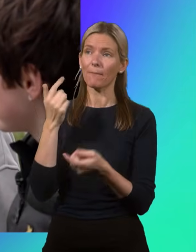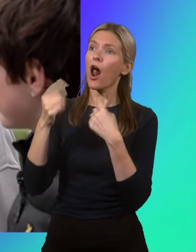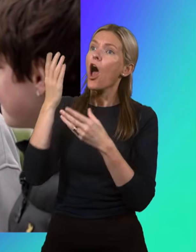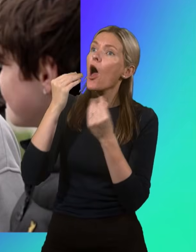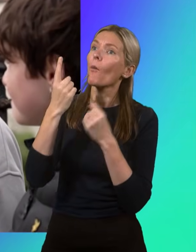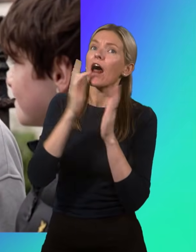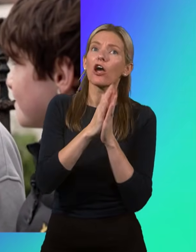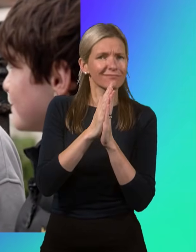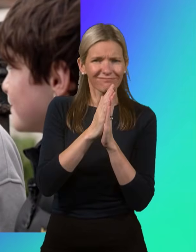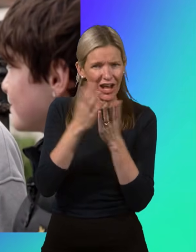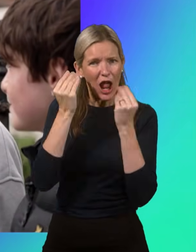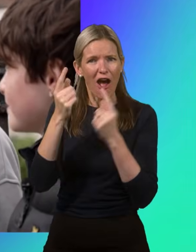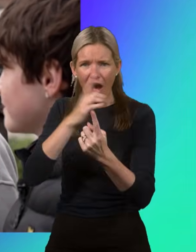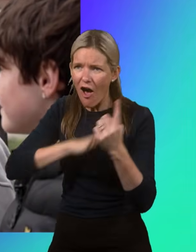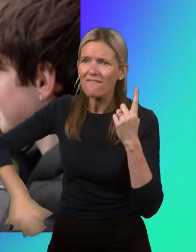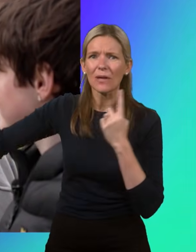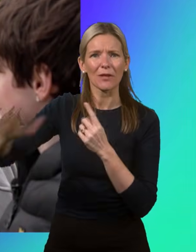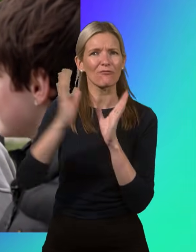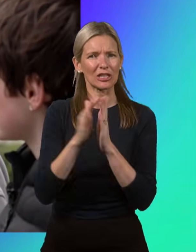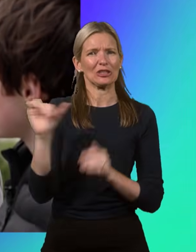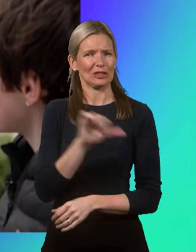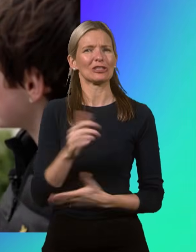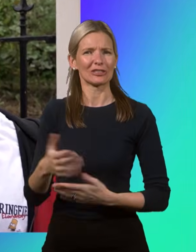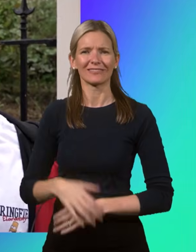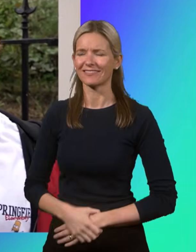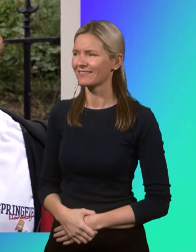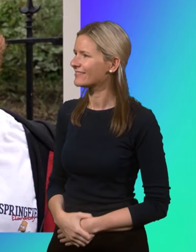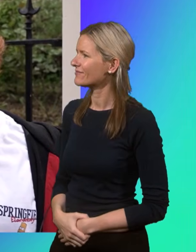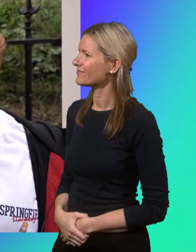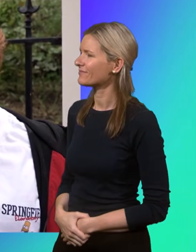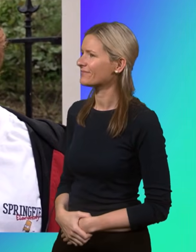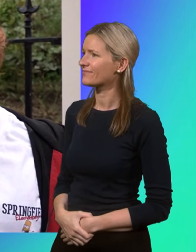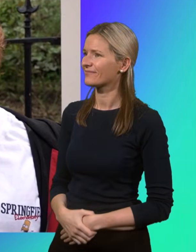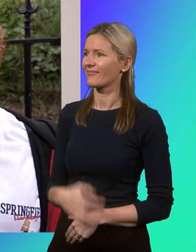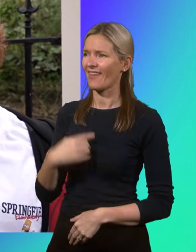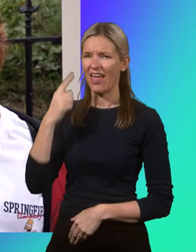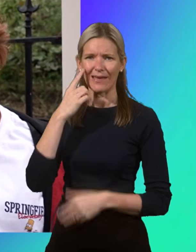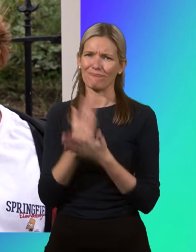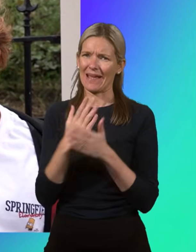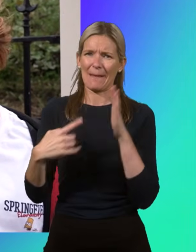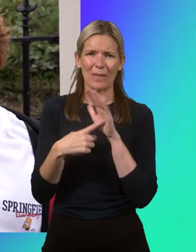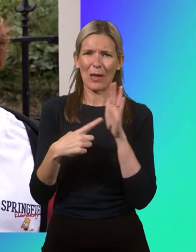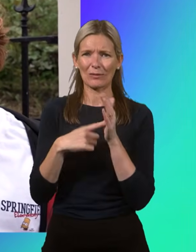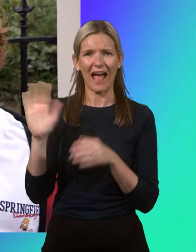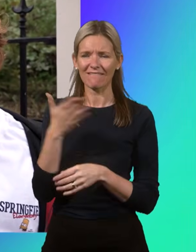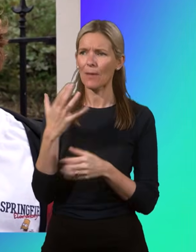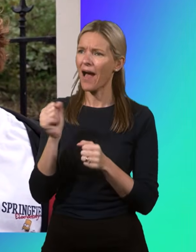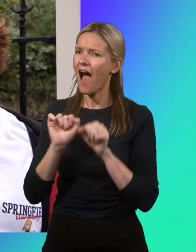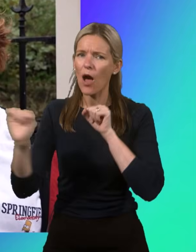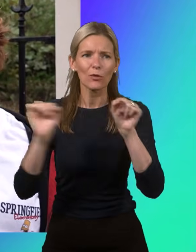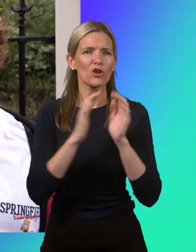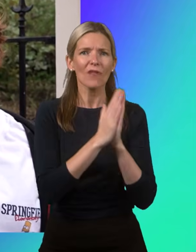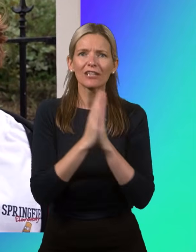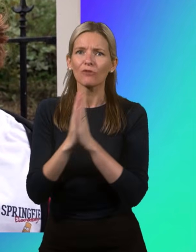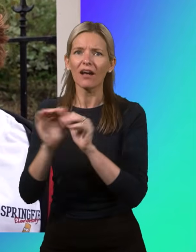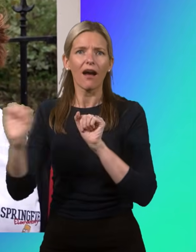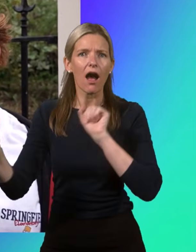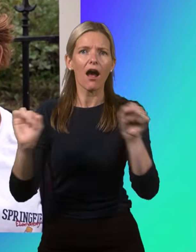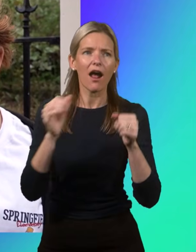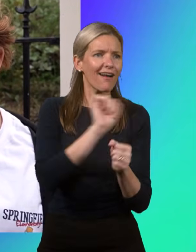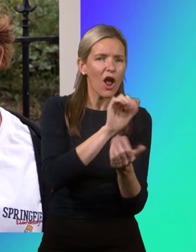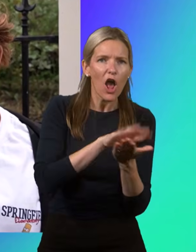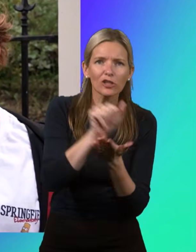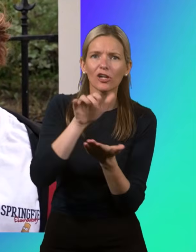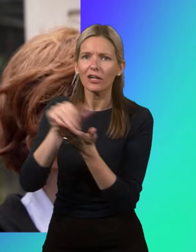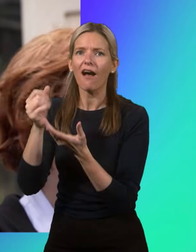about one religion when there are many to go around. I think it's important because everybody has their own religions and